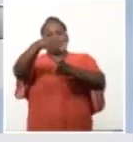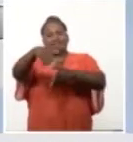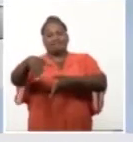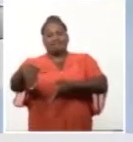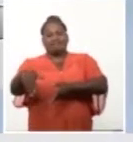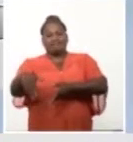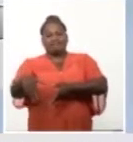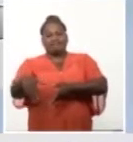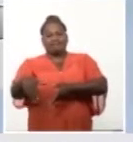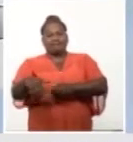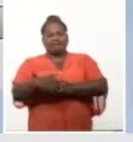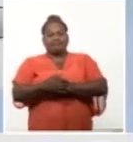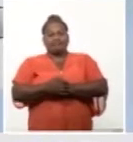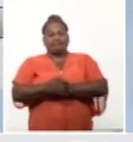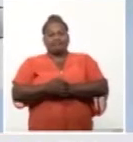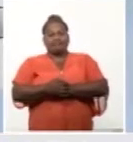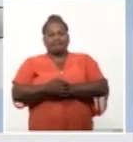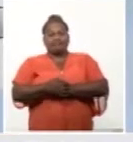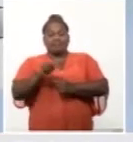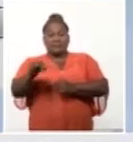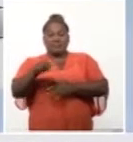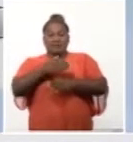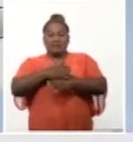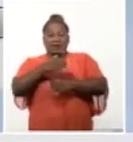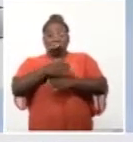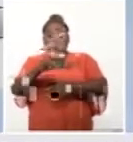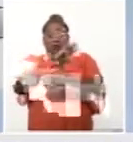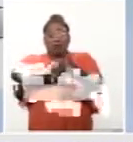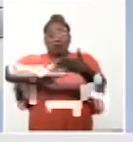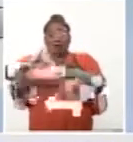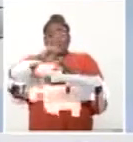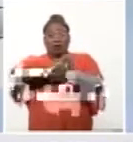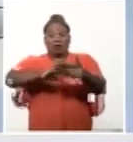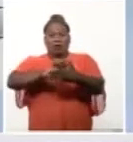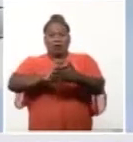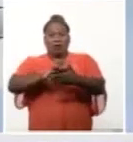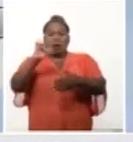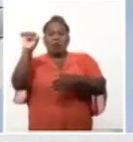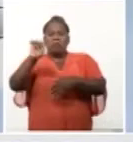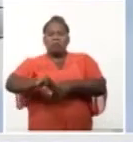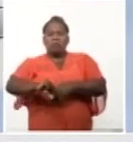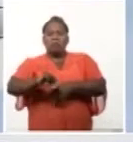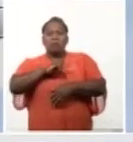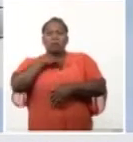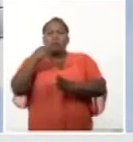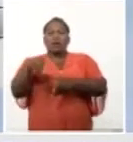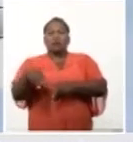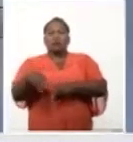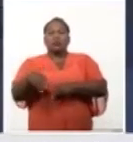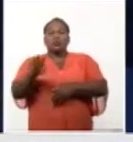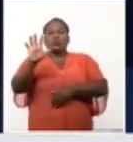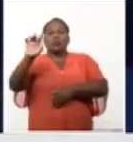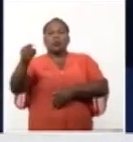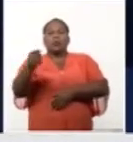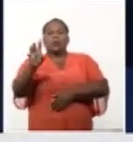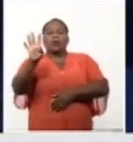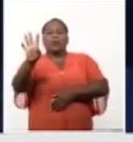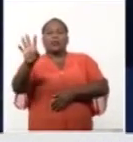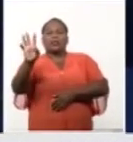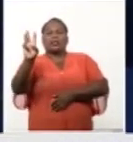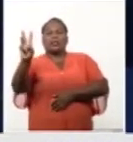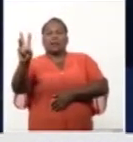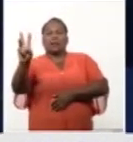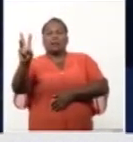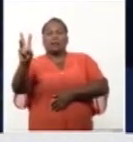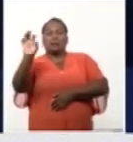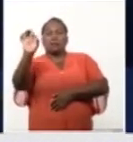189,300 deaths, which makes our region to have a lethality of 5.43%.